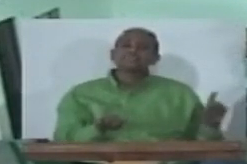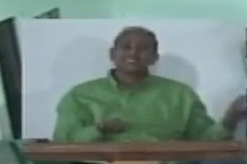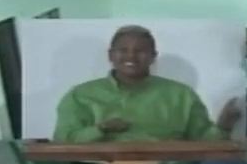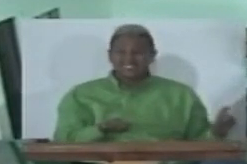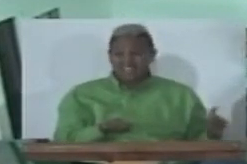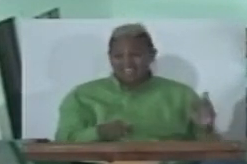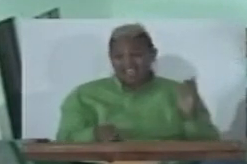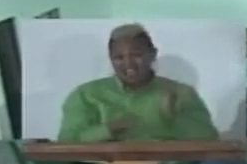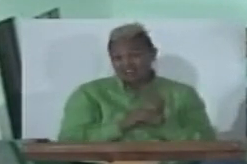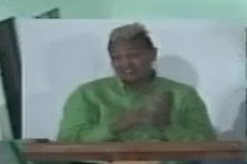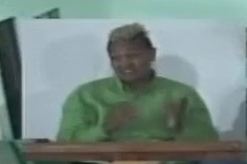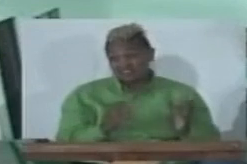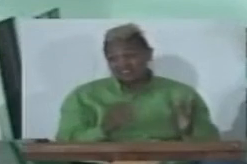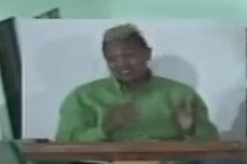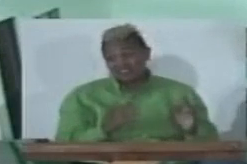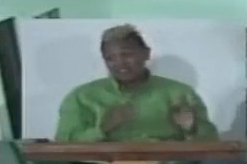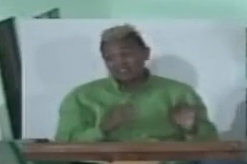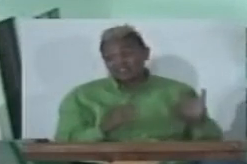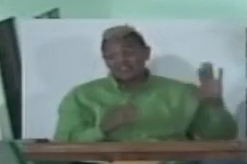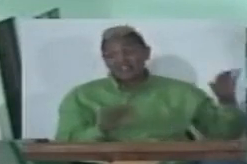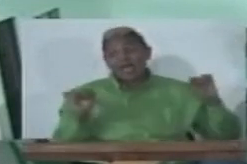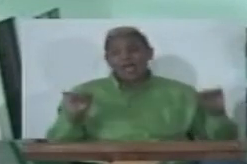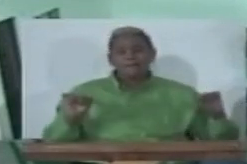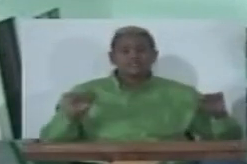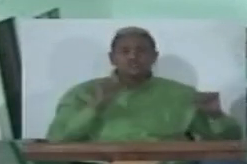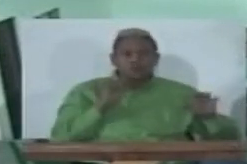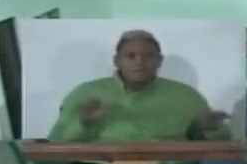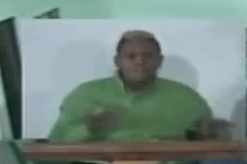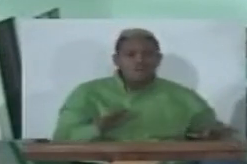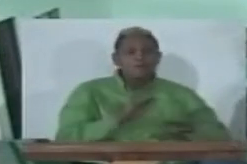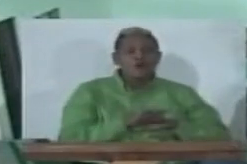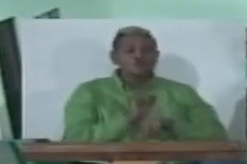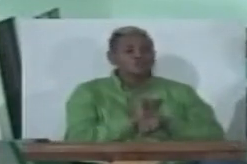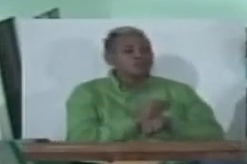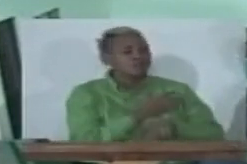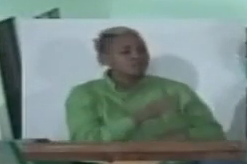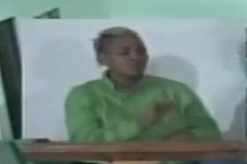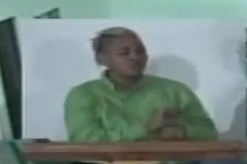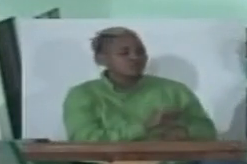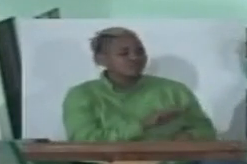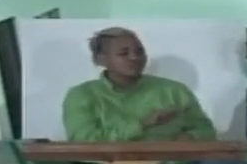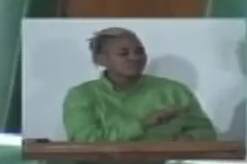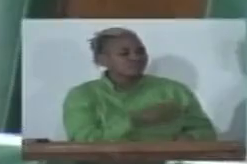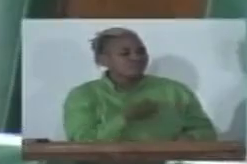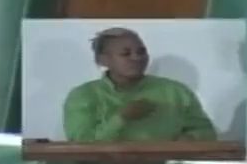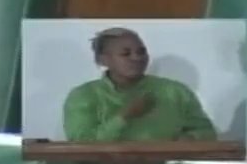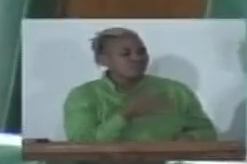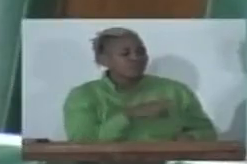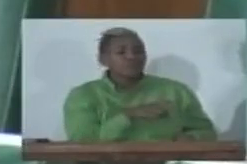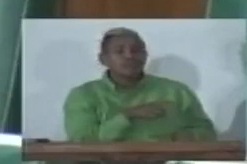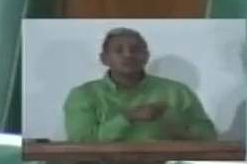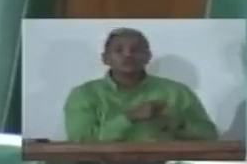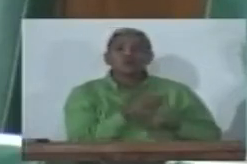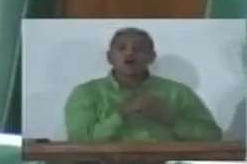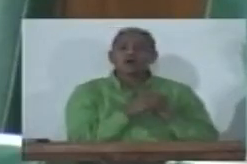even their ability to perform on the job. And so, in the first